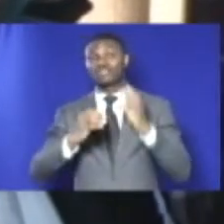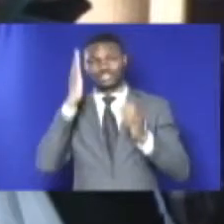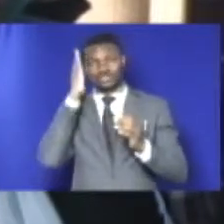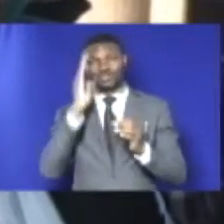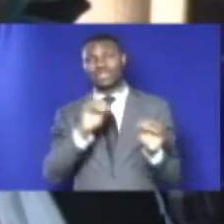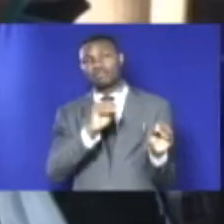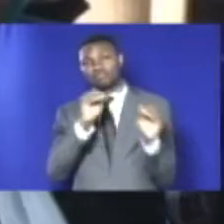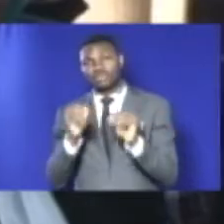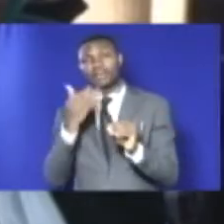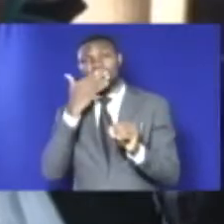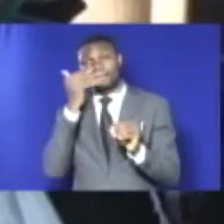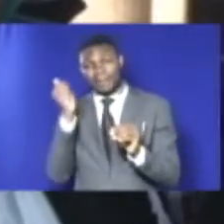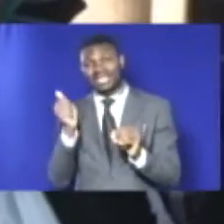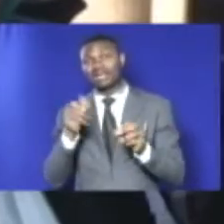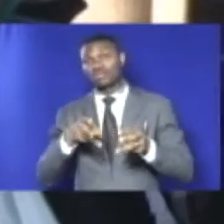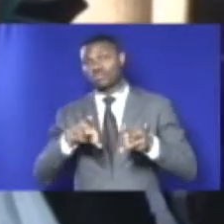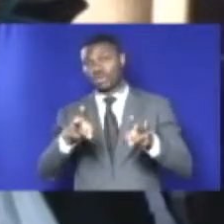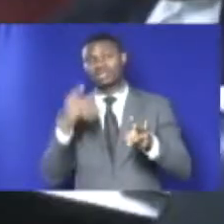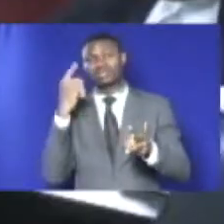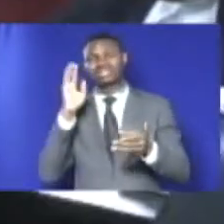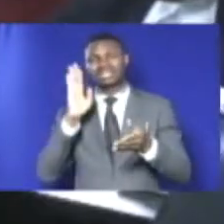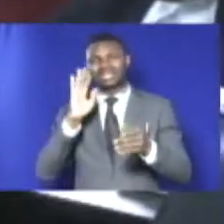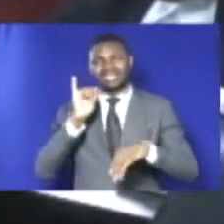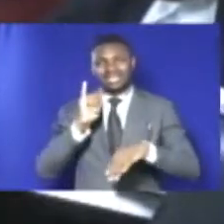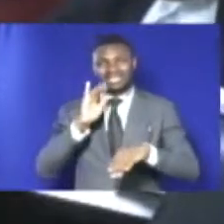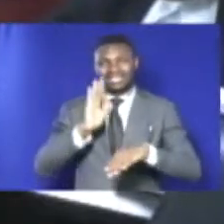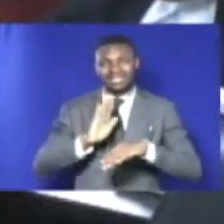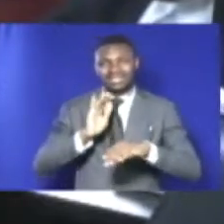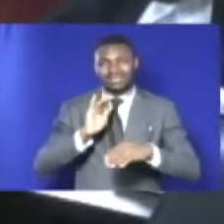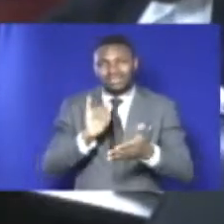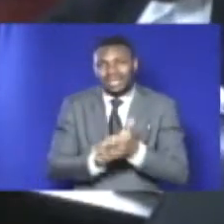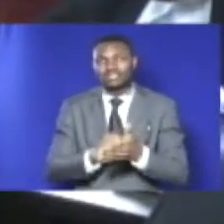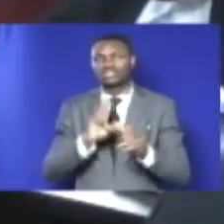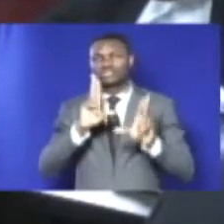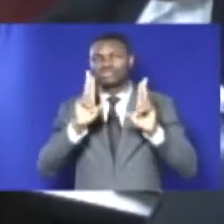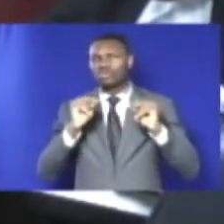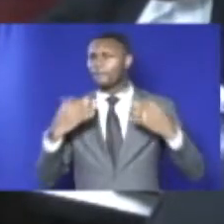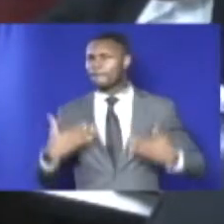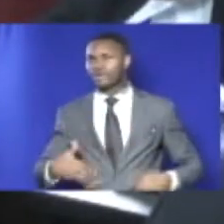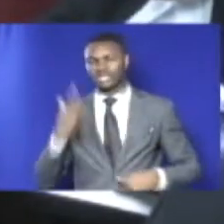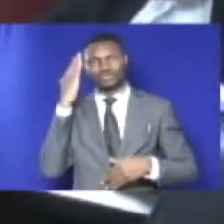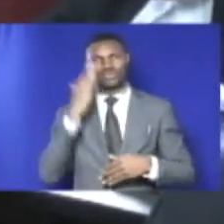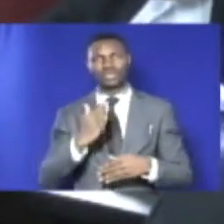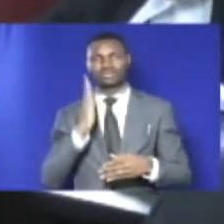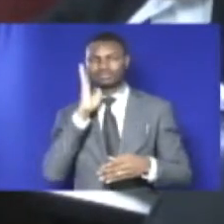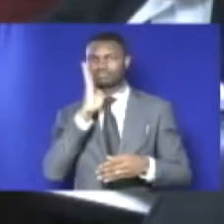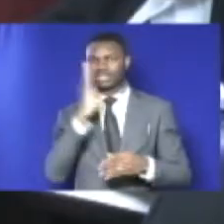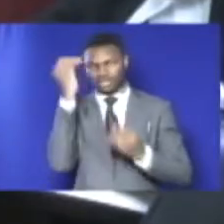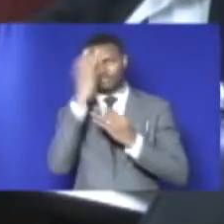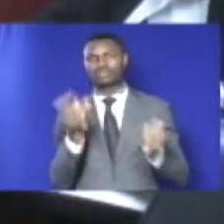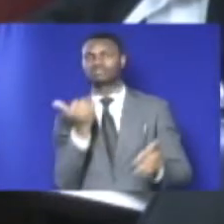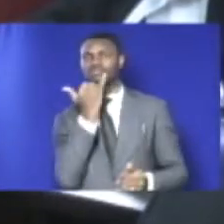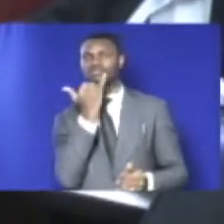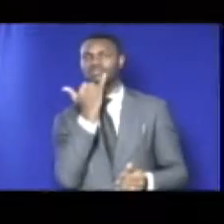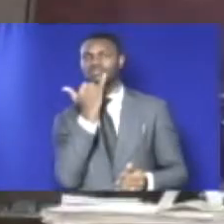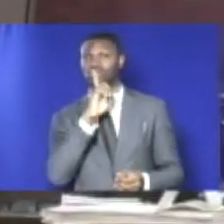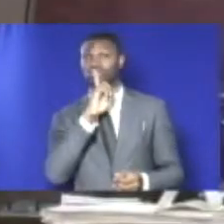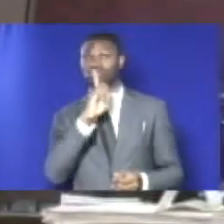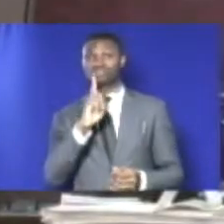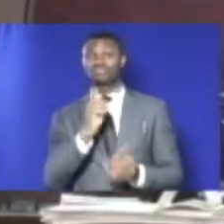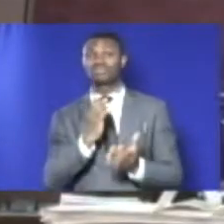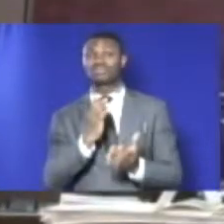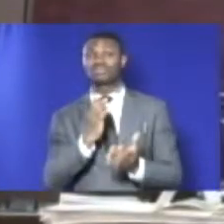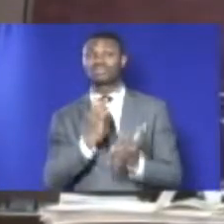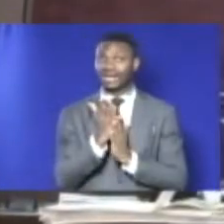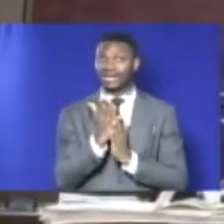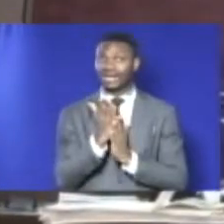better position, so that nobody will be misled. Meanwhile, the court has deferred hearing in the fundamental rights enforcement suit